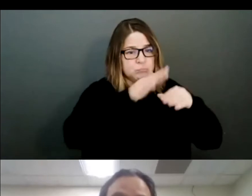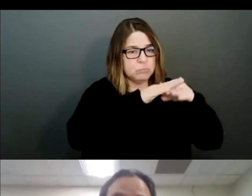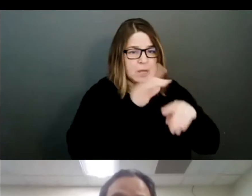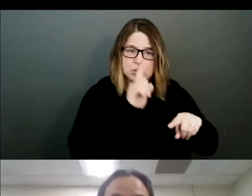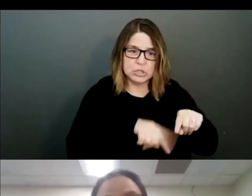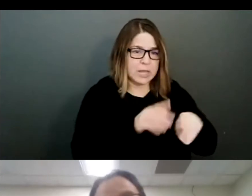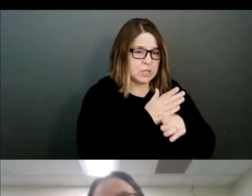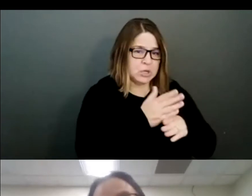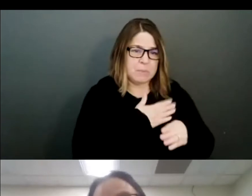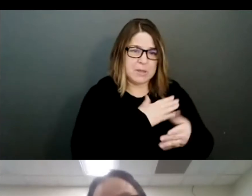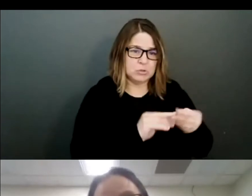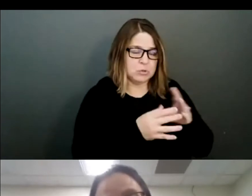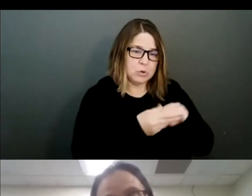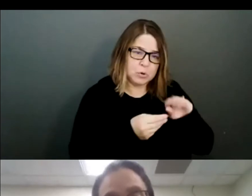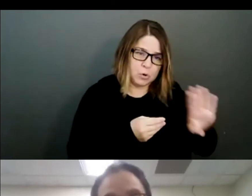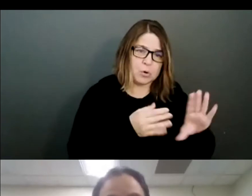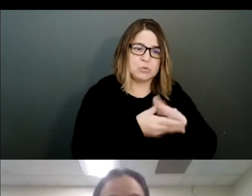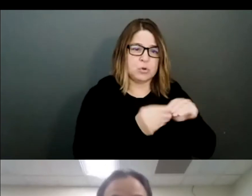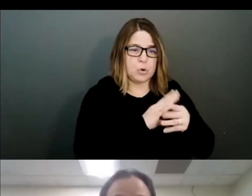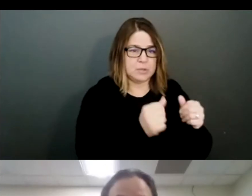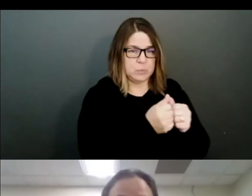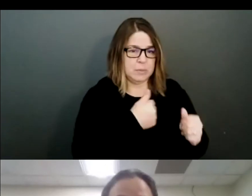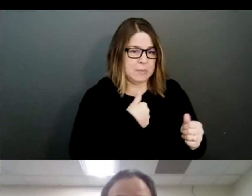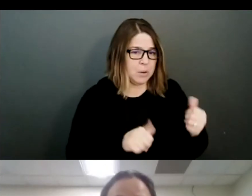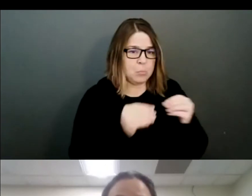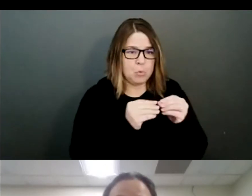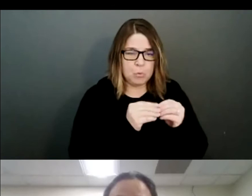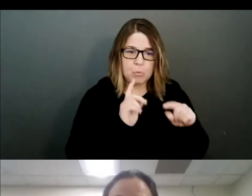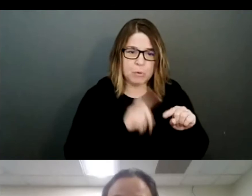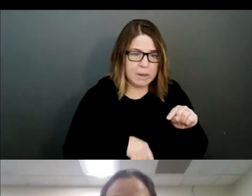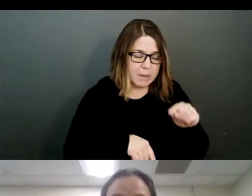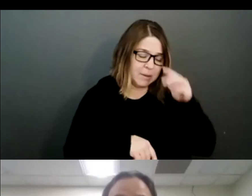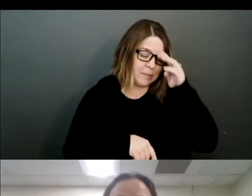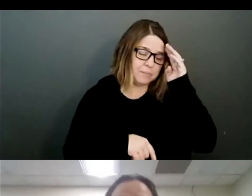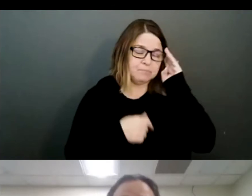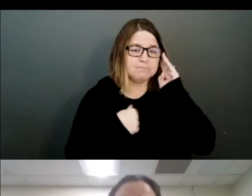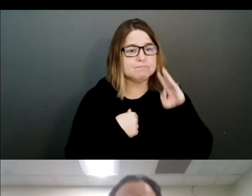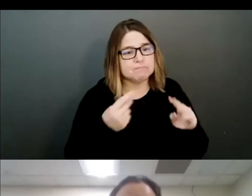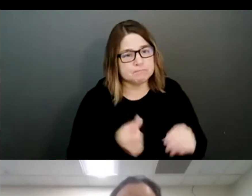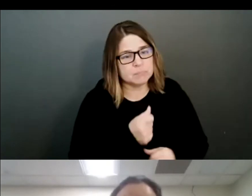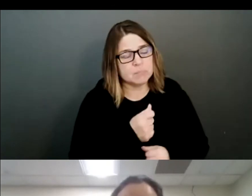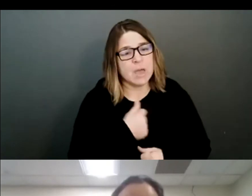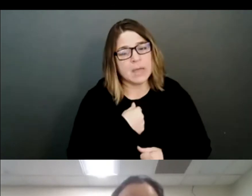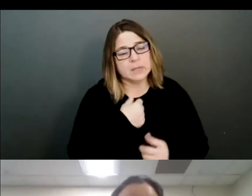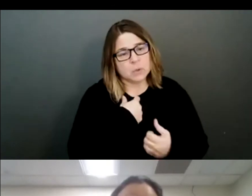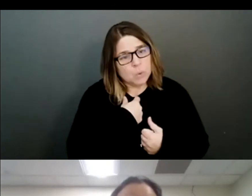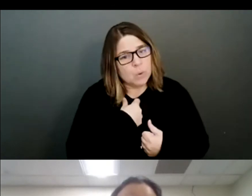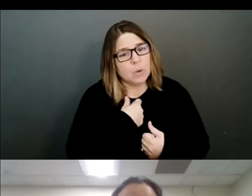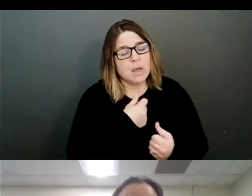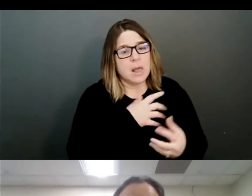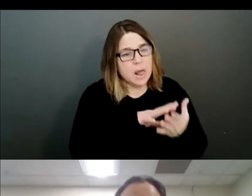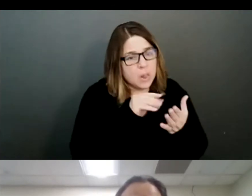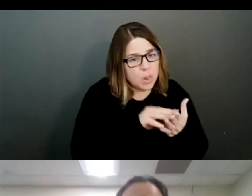would have recognized that before. But yet I still need to hold that and listen to some of the other stories and